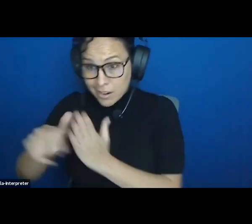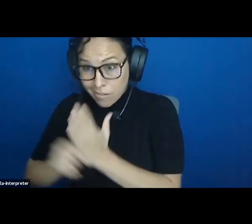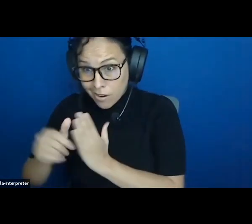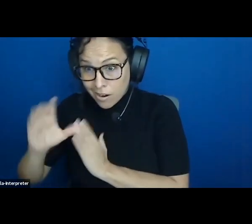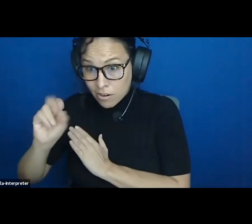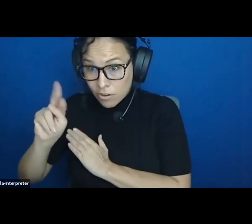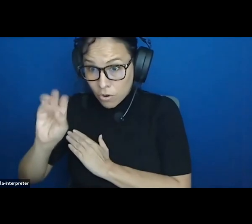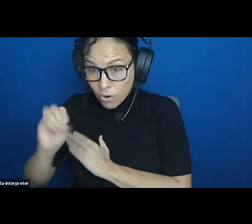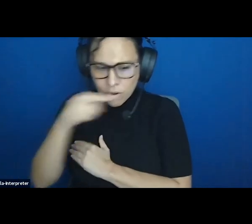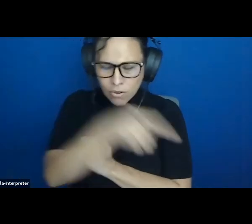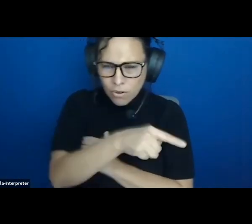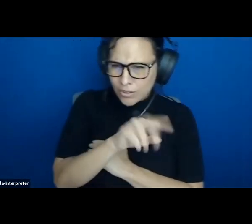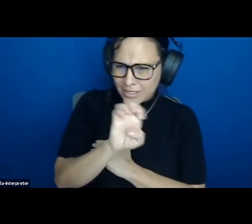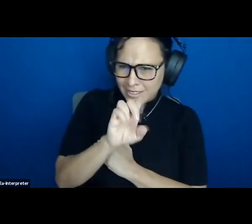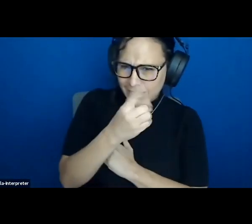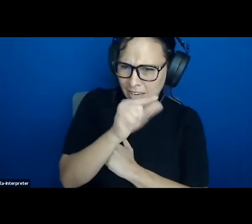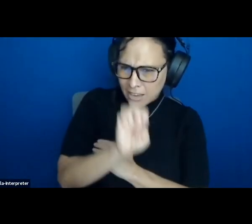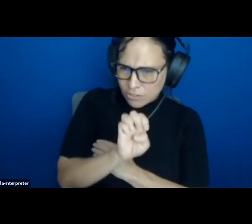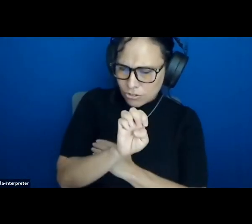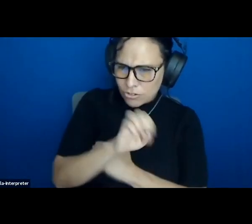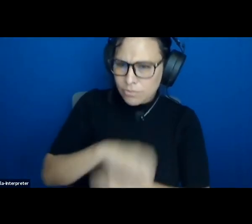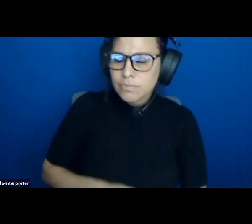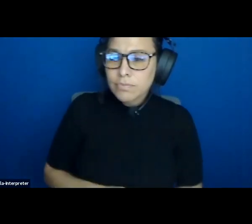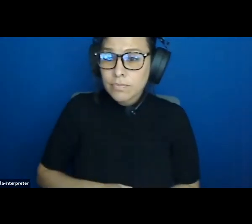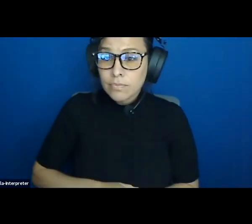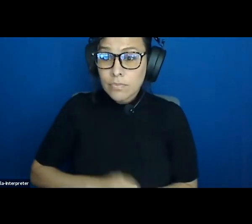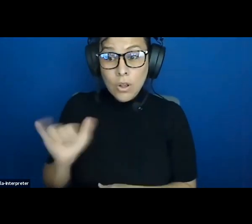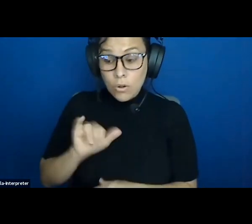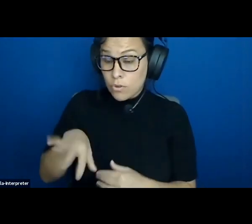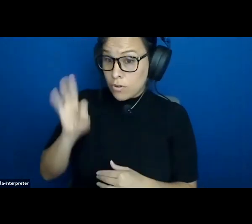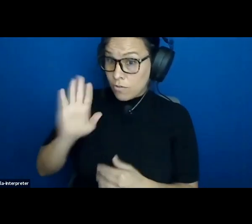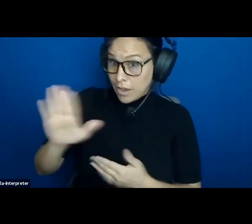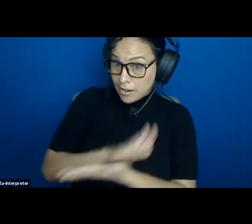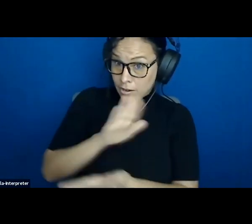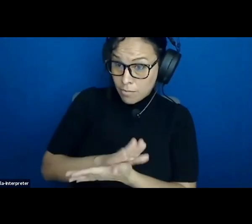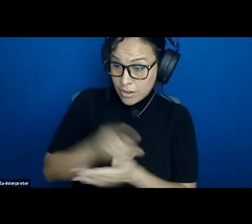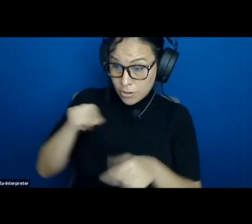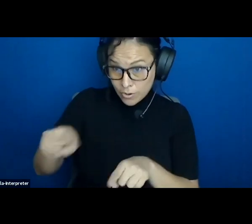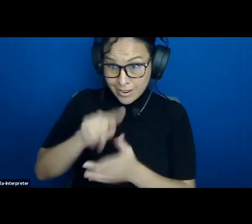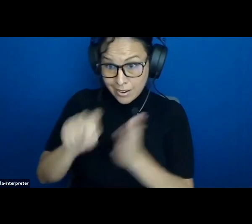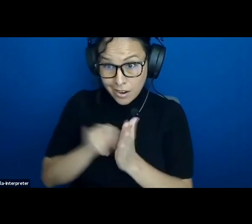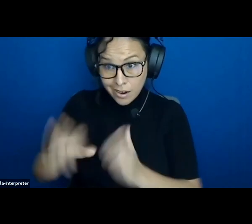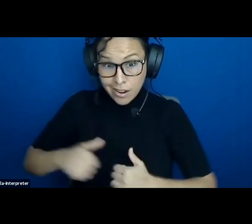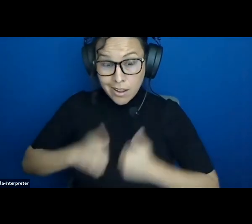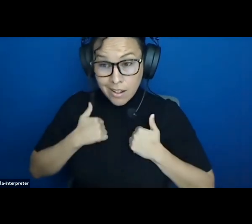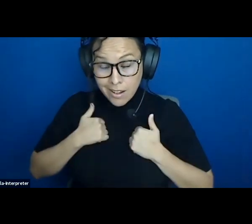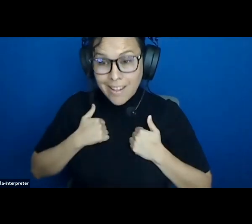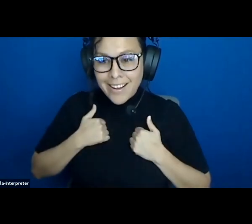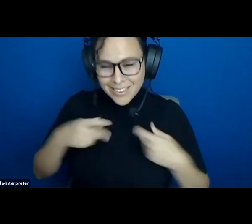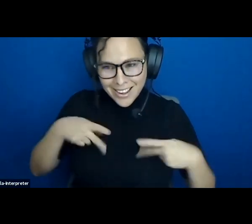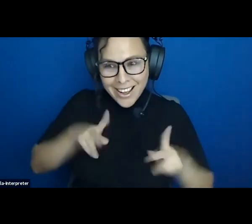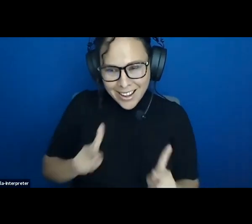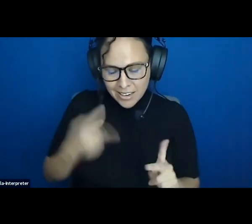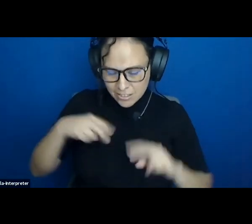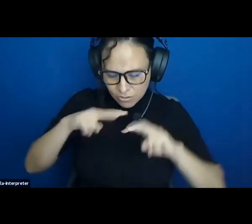What we can find in Margaret Randall's papers concerning this period in her life allows us to take a look at what is